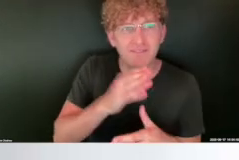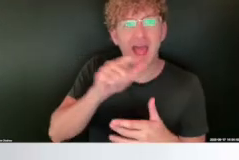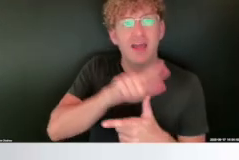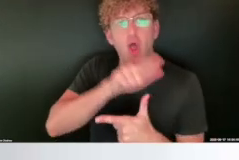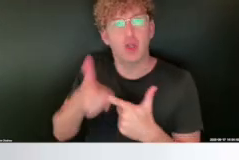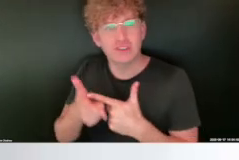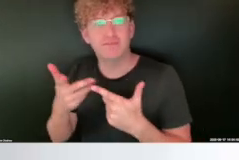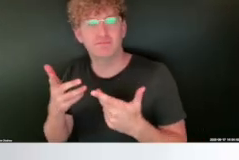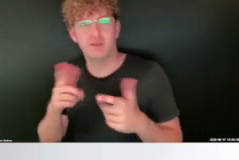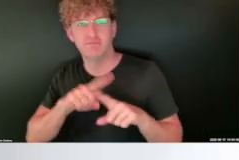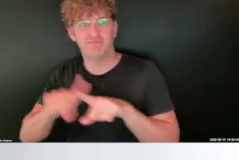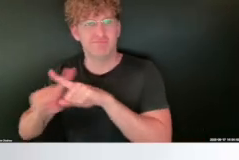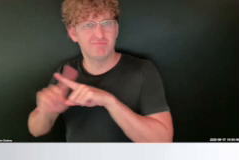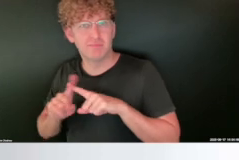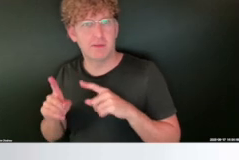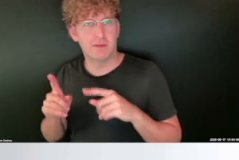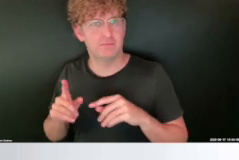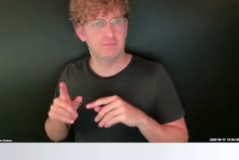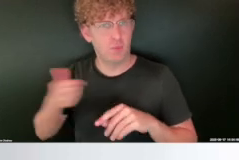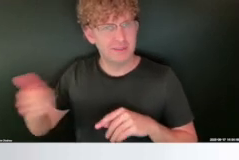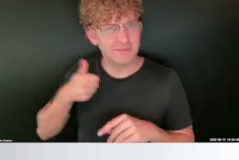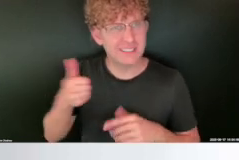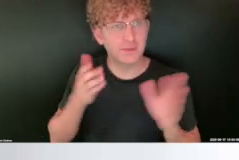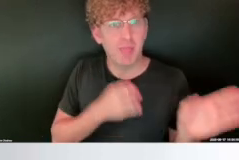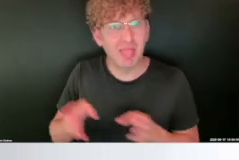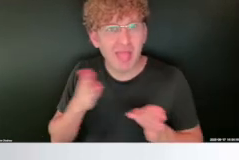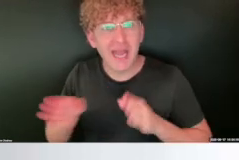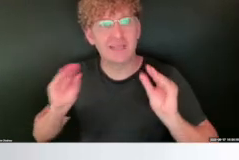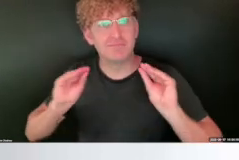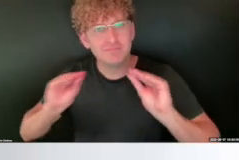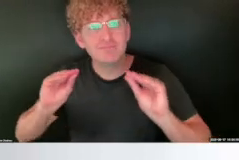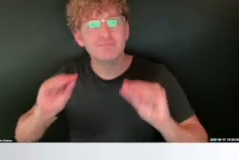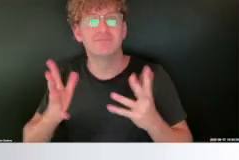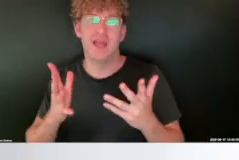million and must include at least one public school to be involved and benefit from the grant.